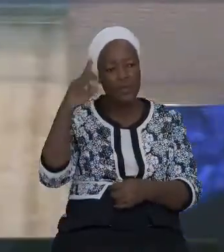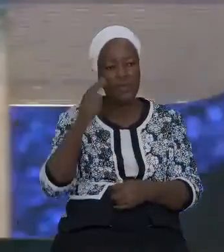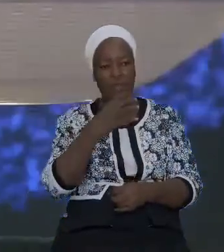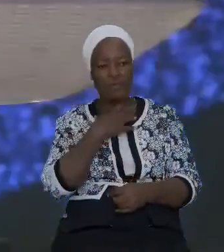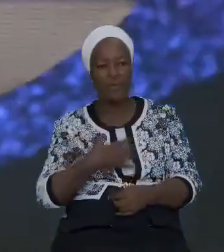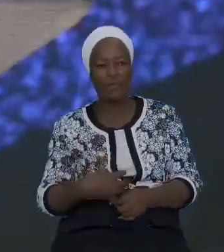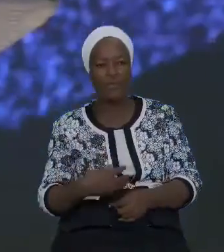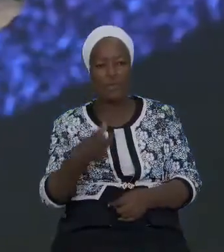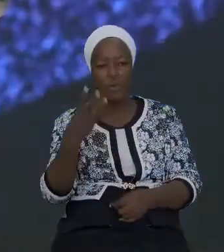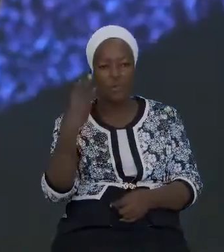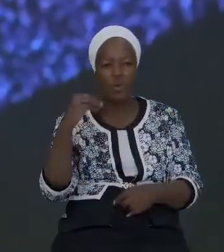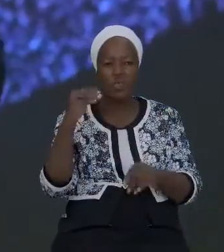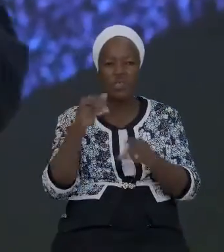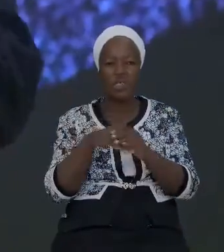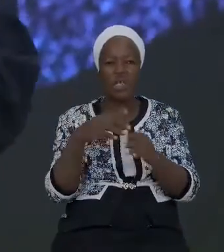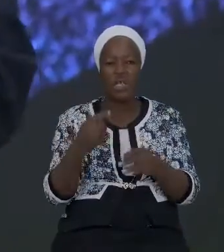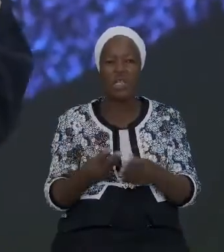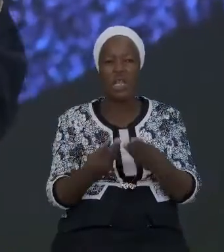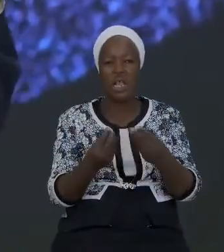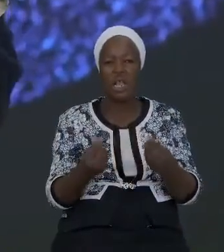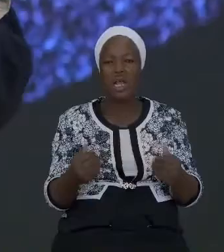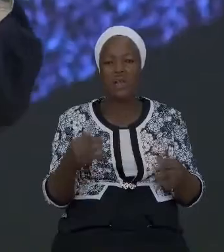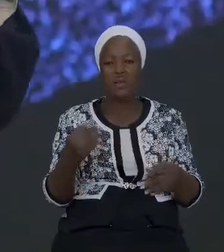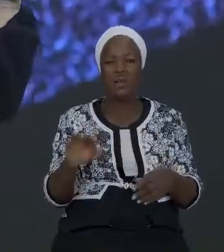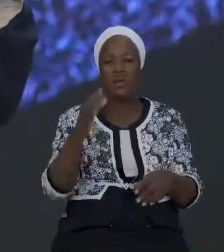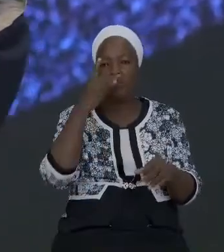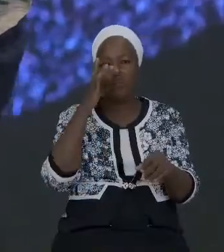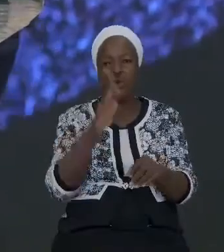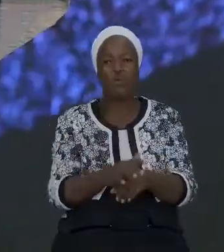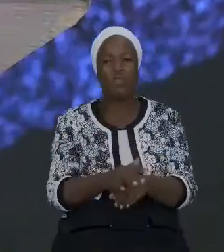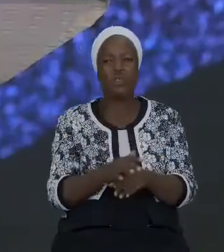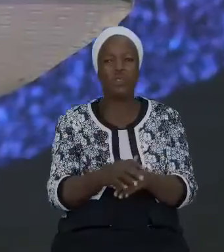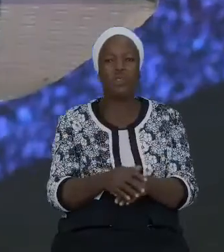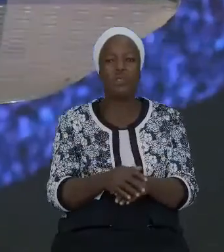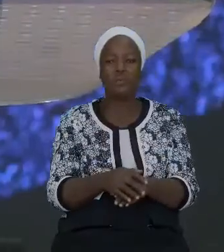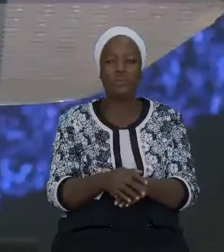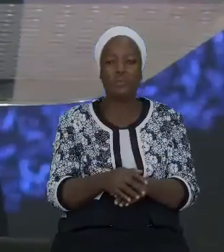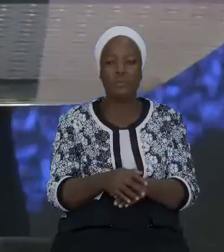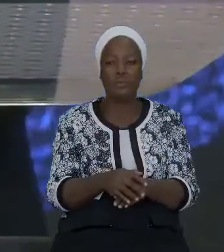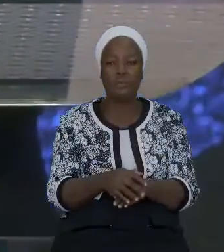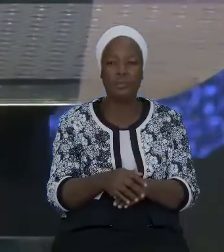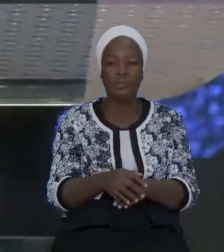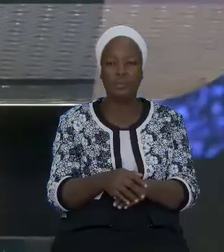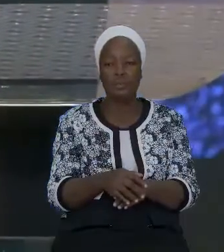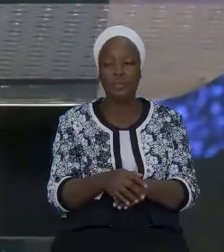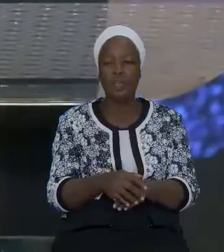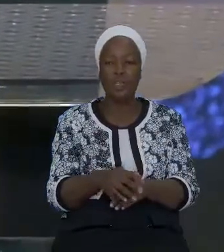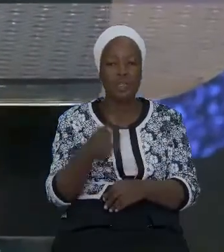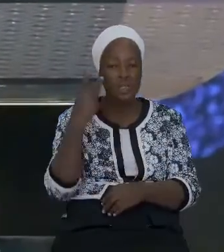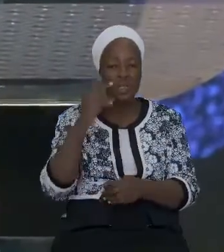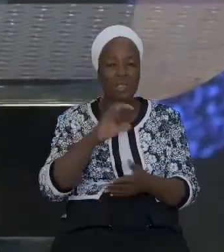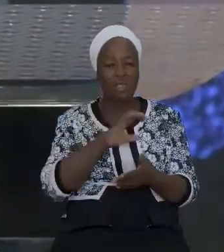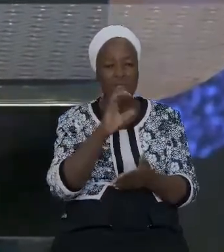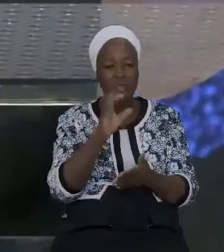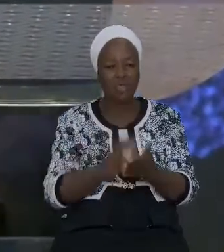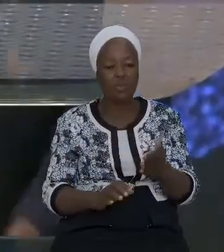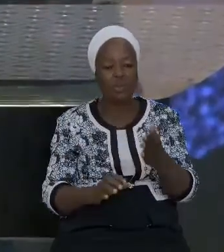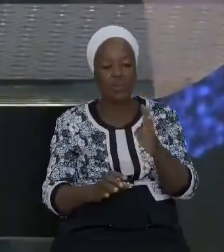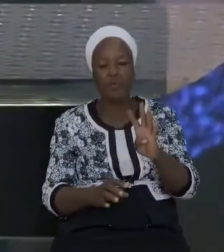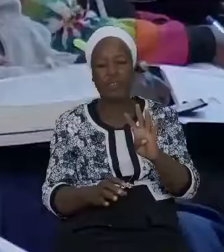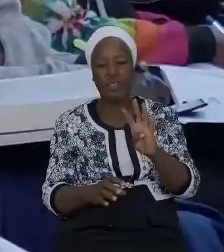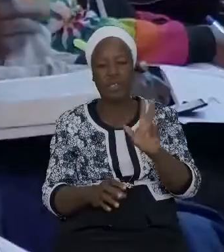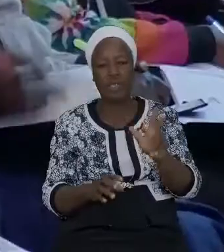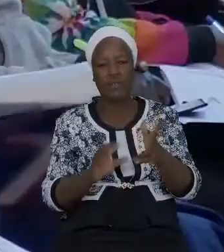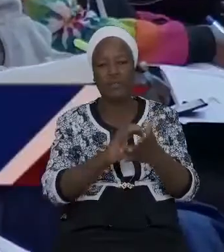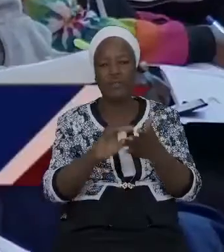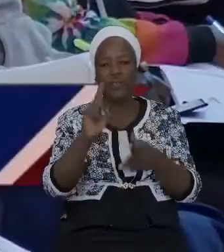famine was in the land of Canaan. Look at chapter 43, verses 1 and 2. And